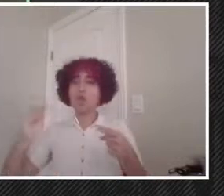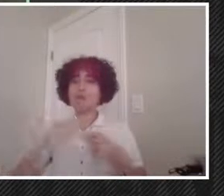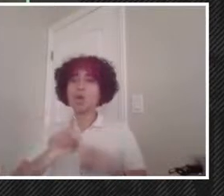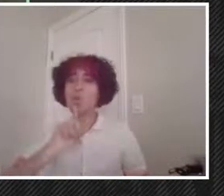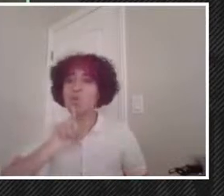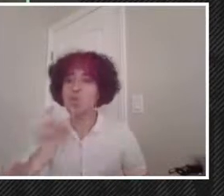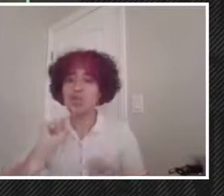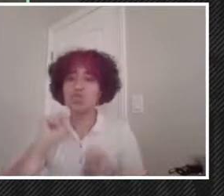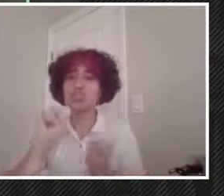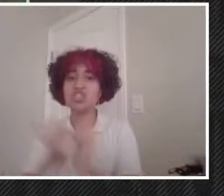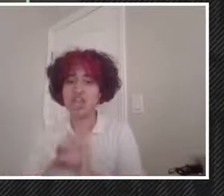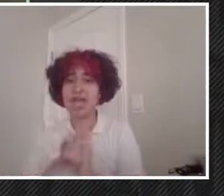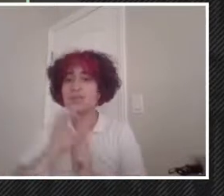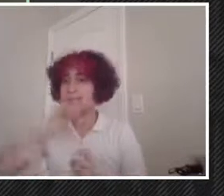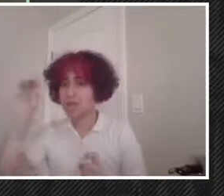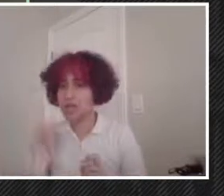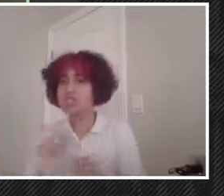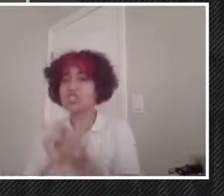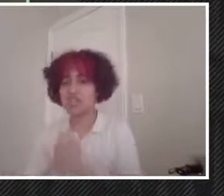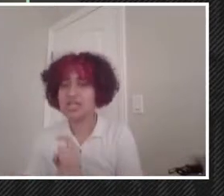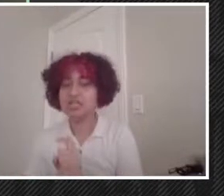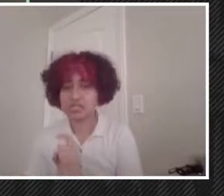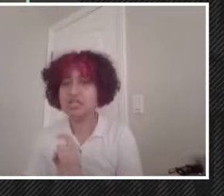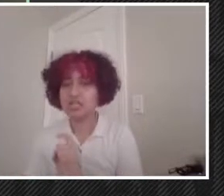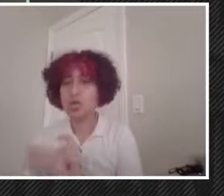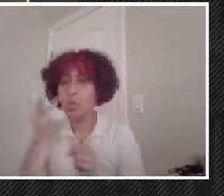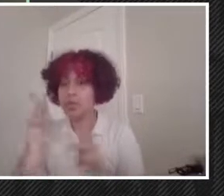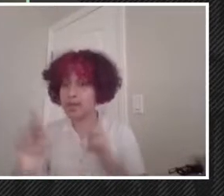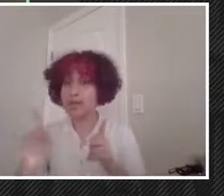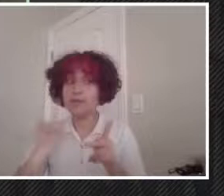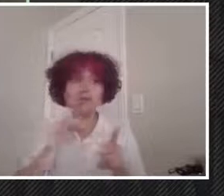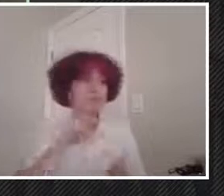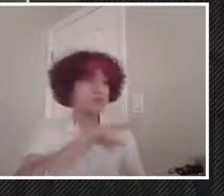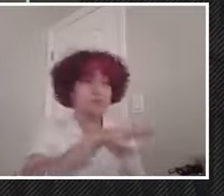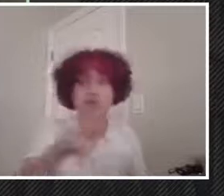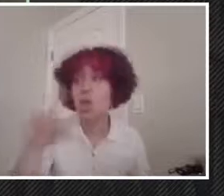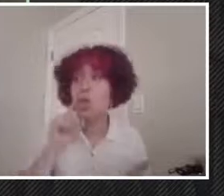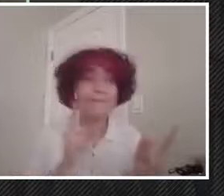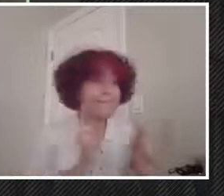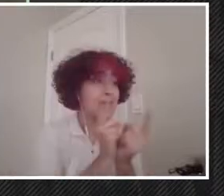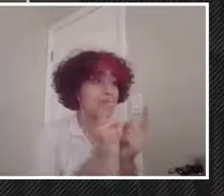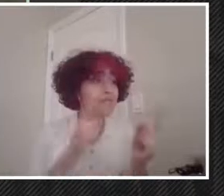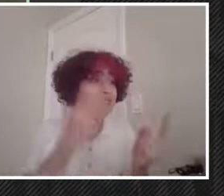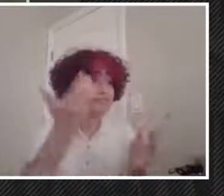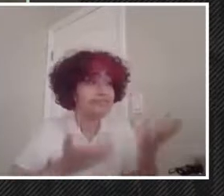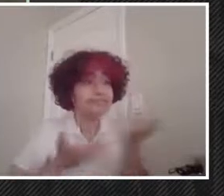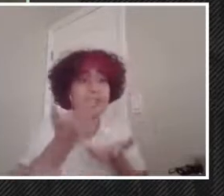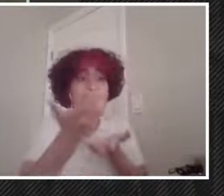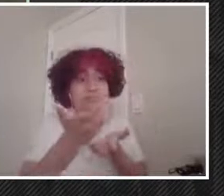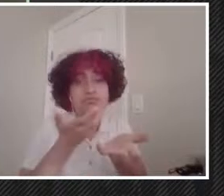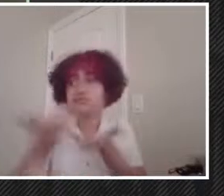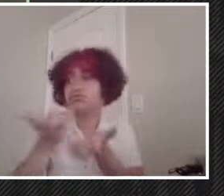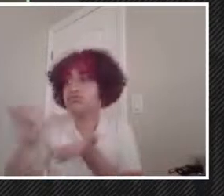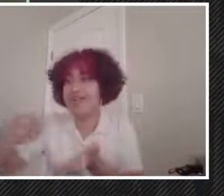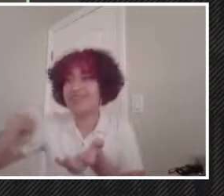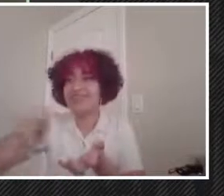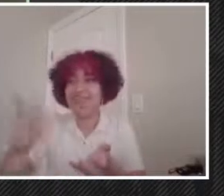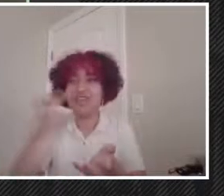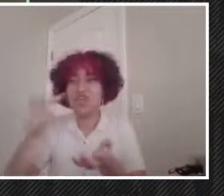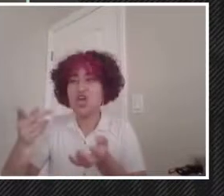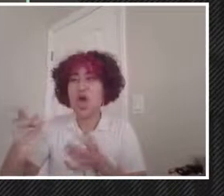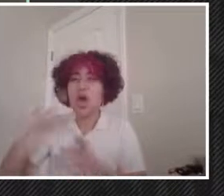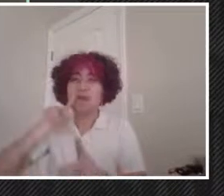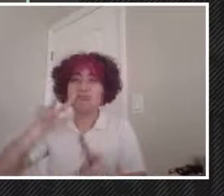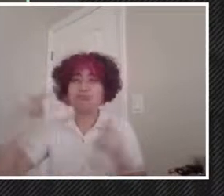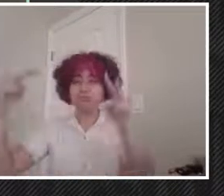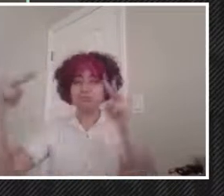change. We saw people and we met them where they were, and they saw themselves in the process. And so when you can inspire people to